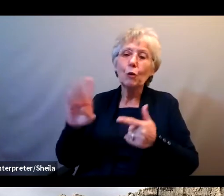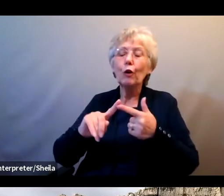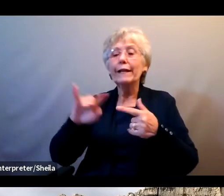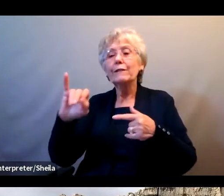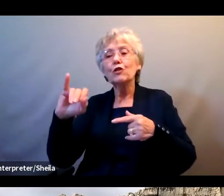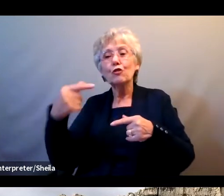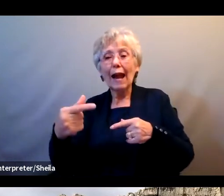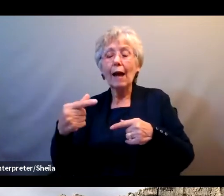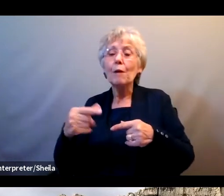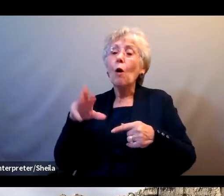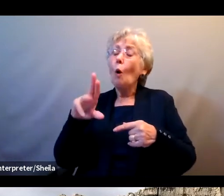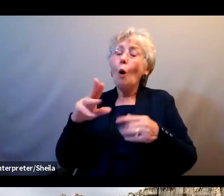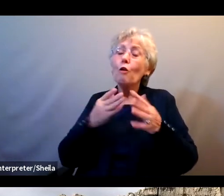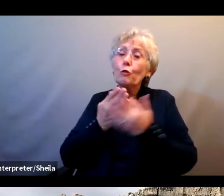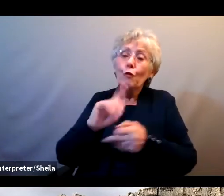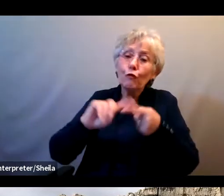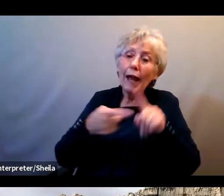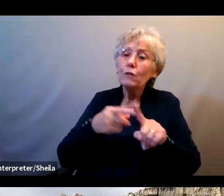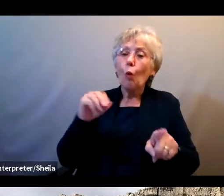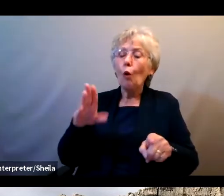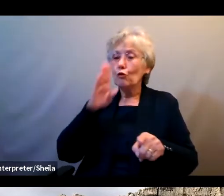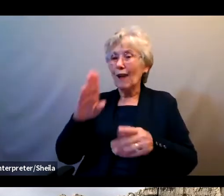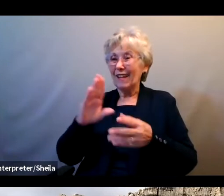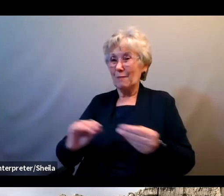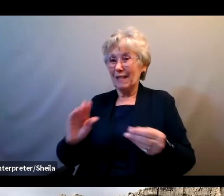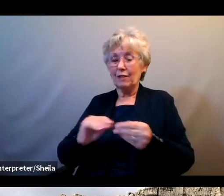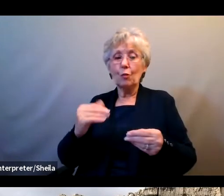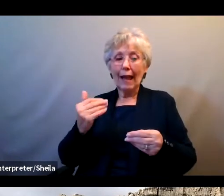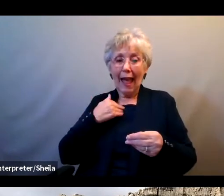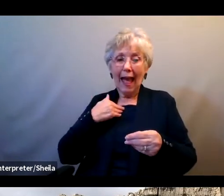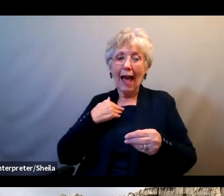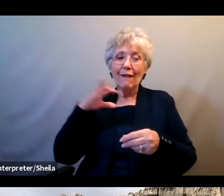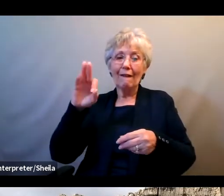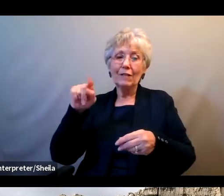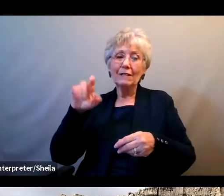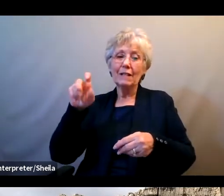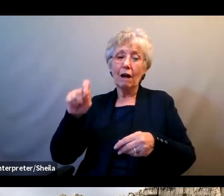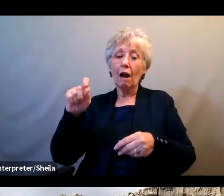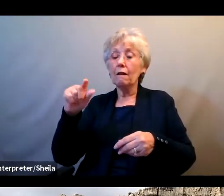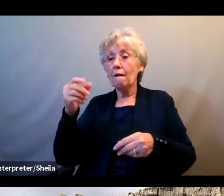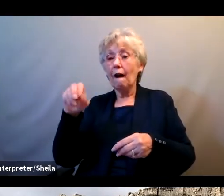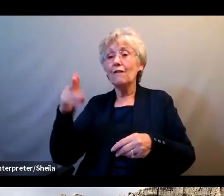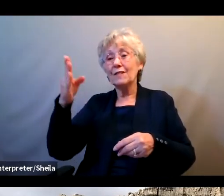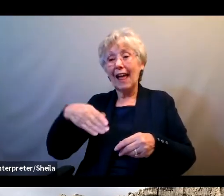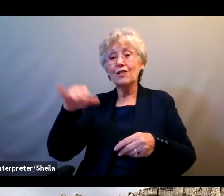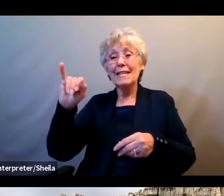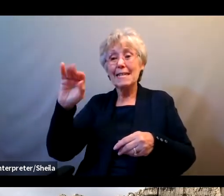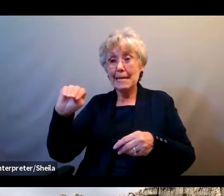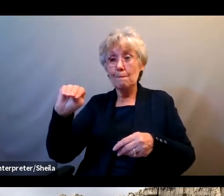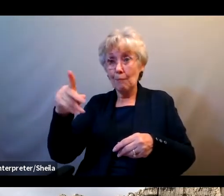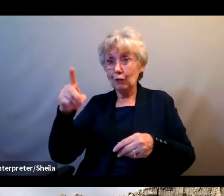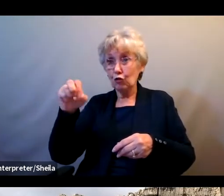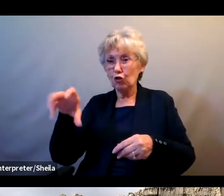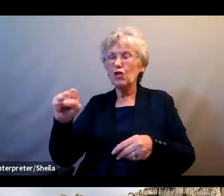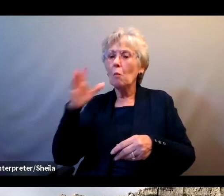or a direct message. And we have a link here, ftc.gov slash impostors that talks about these types of scams. Again,